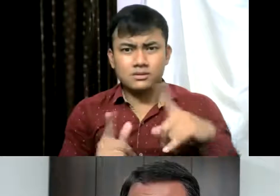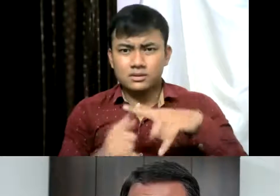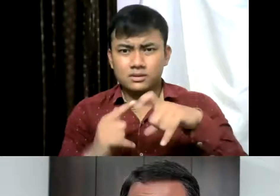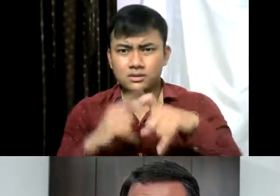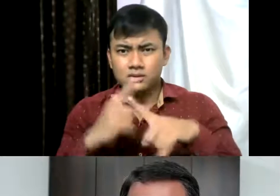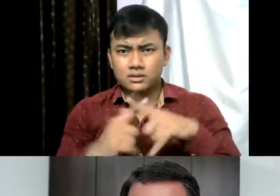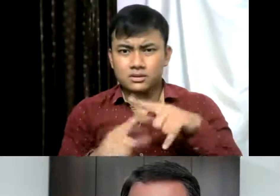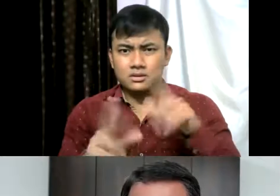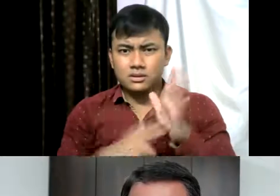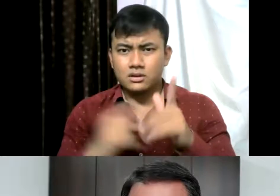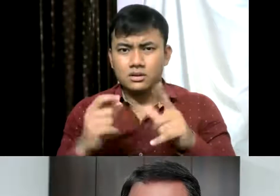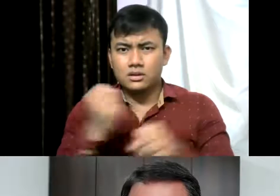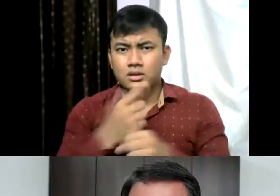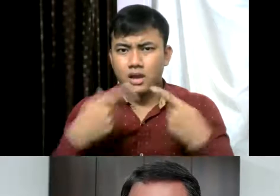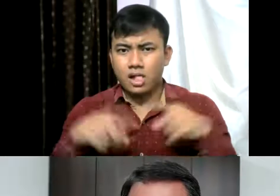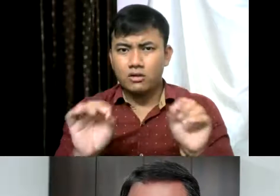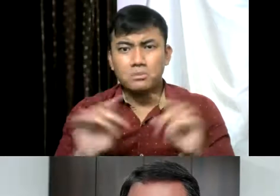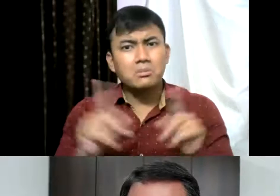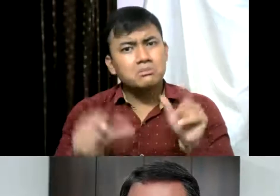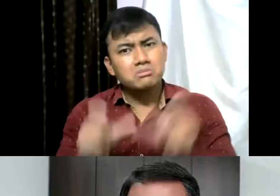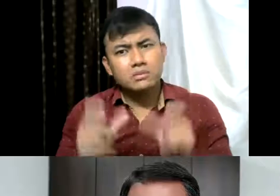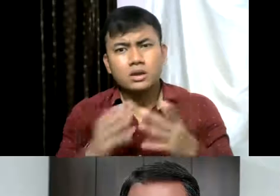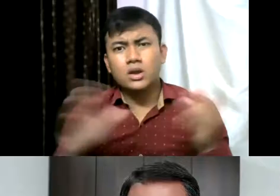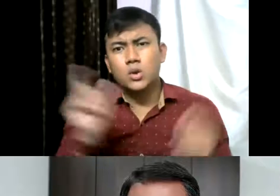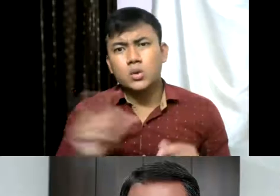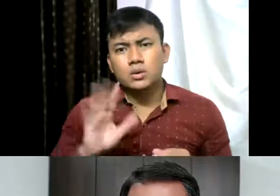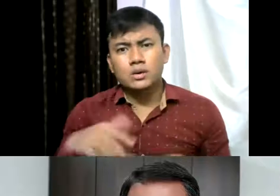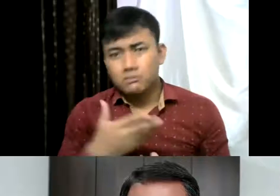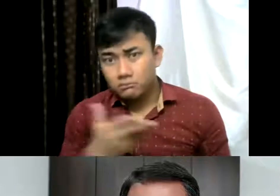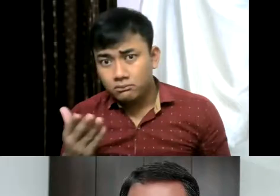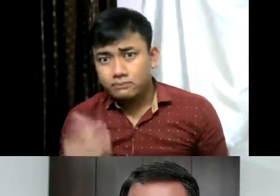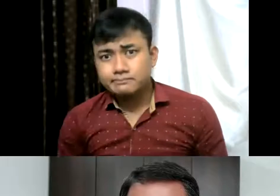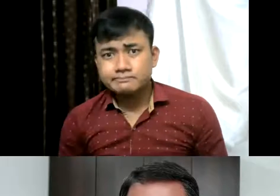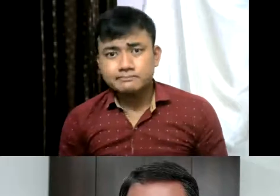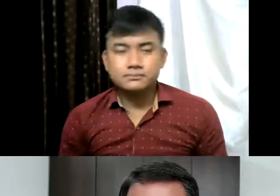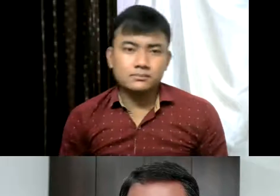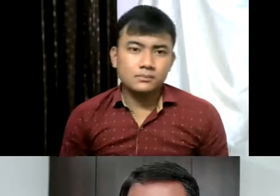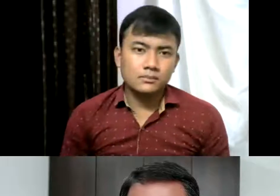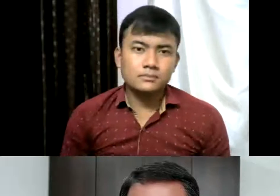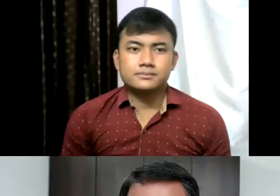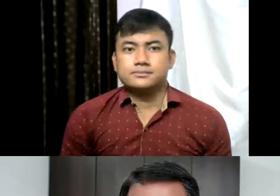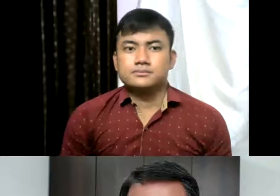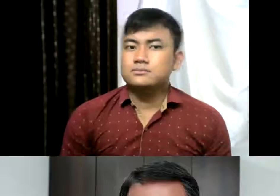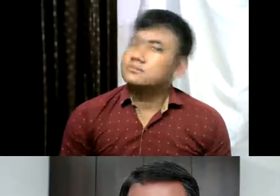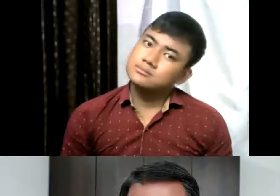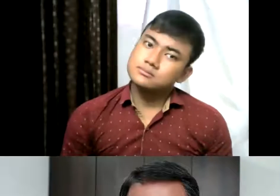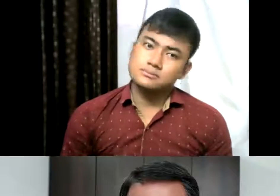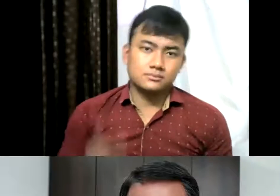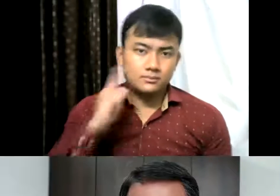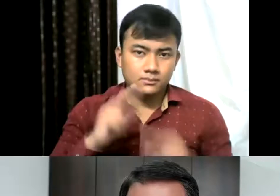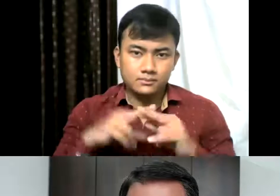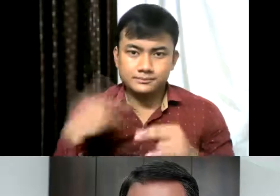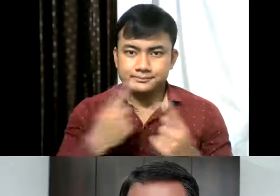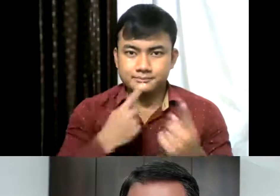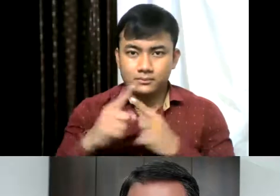But, it's really interesting. And when we talk about like the, what Ankit and Dhiren,